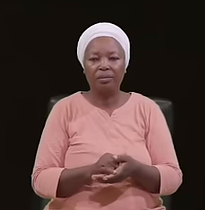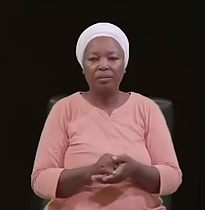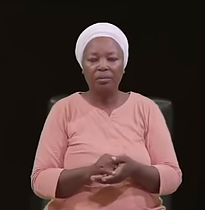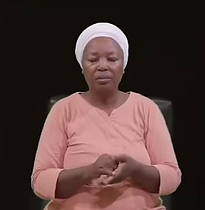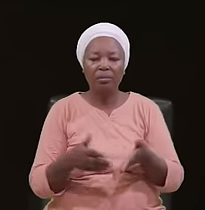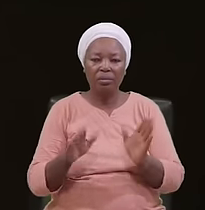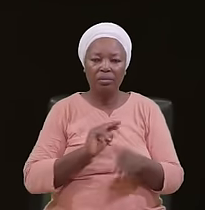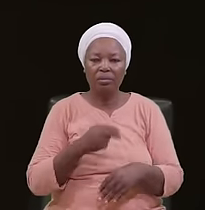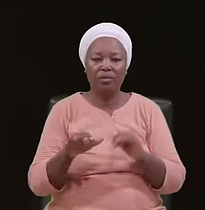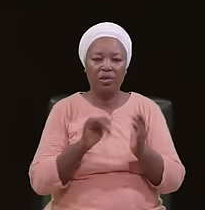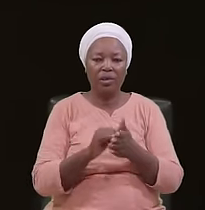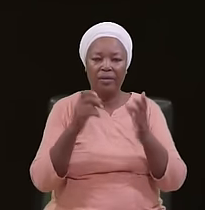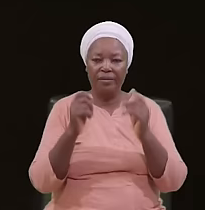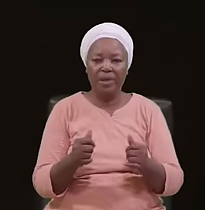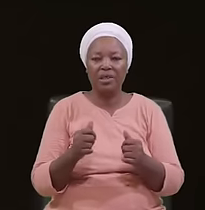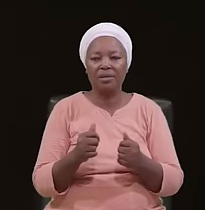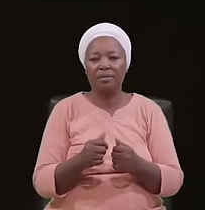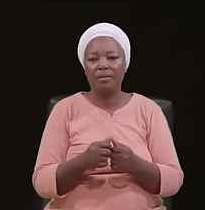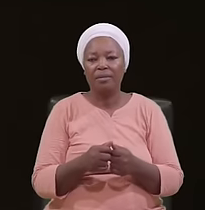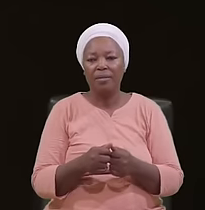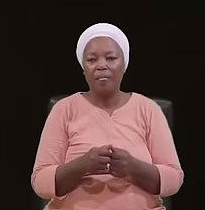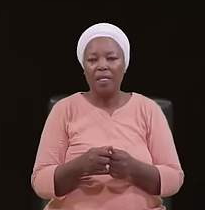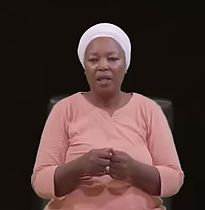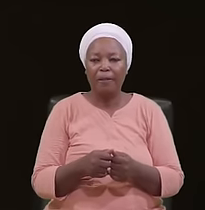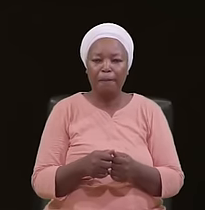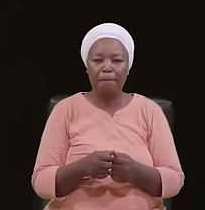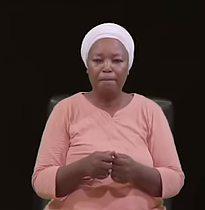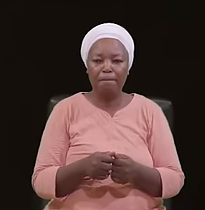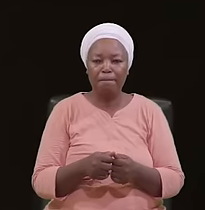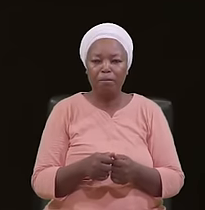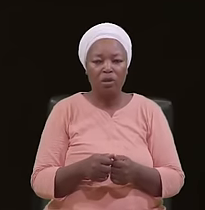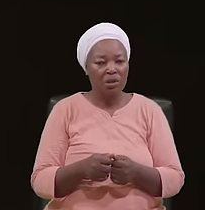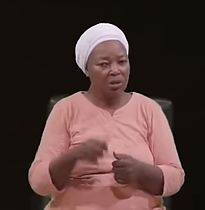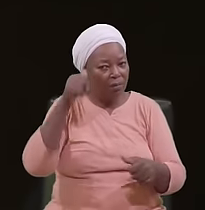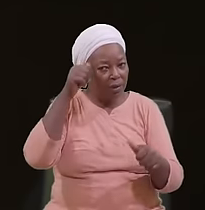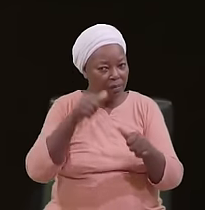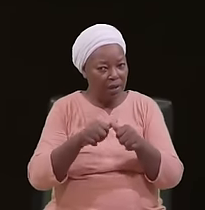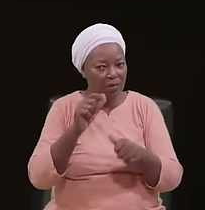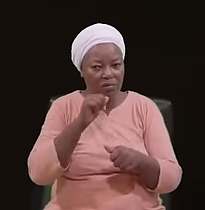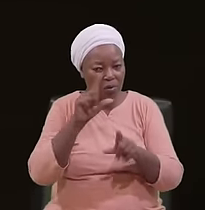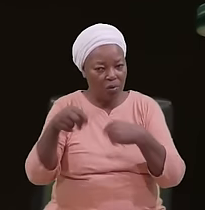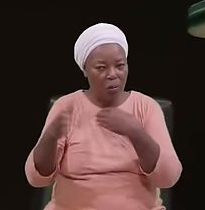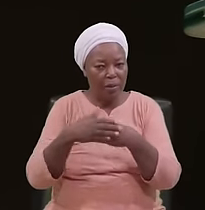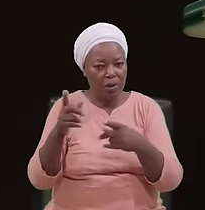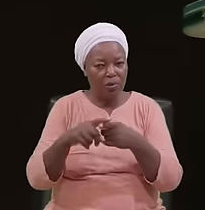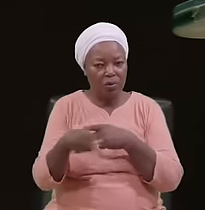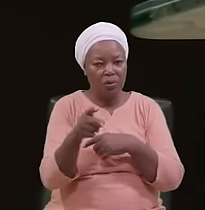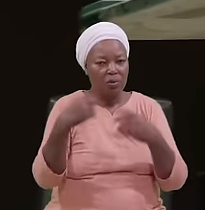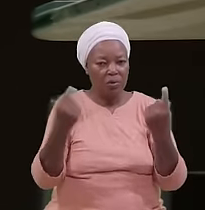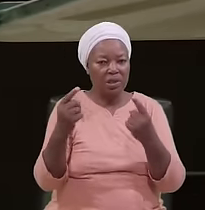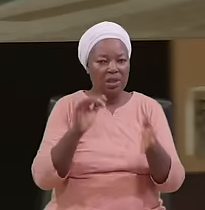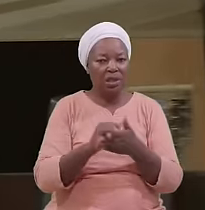that done. And as you have turned, you'll not go back to those things you turned